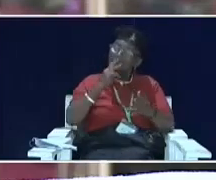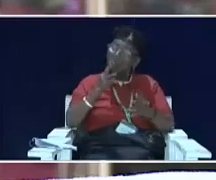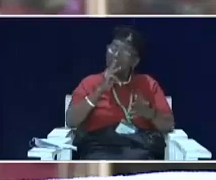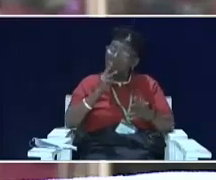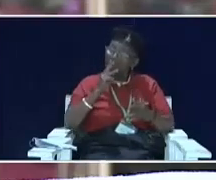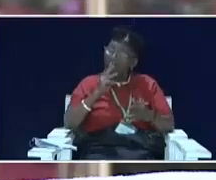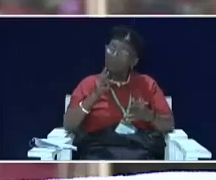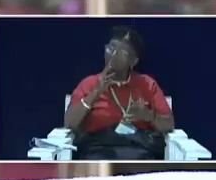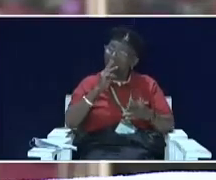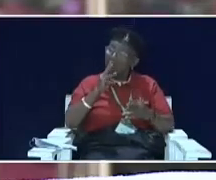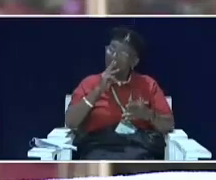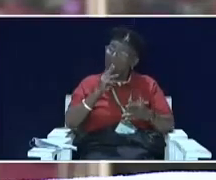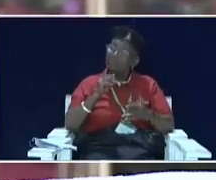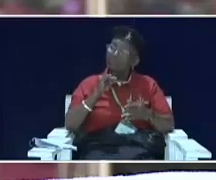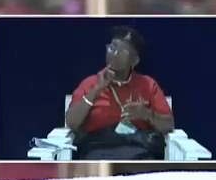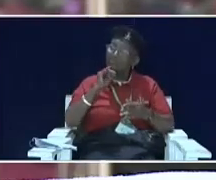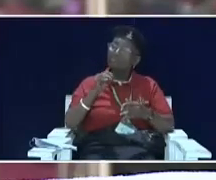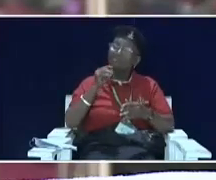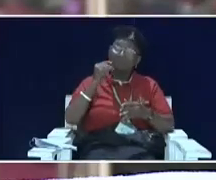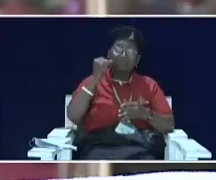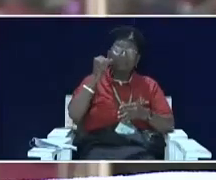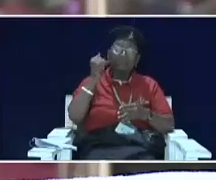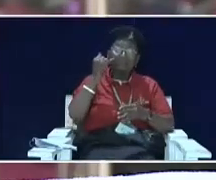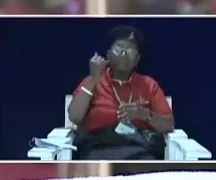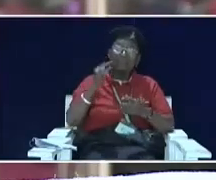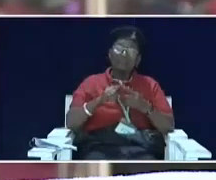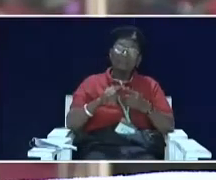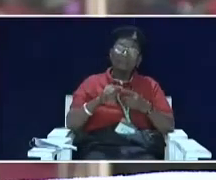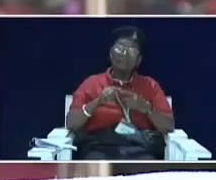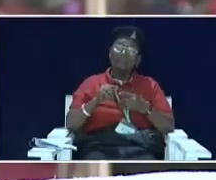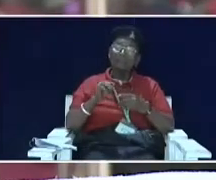Water is supposed to be able to put out fire.